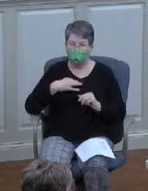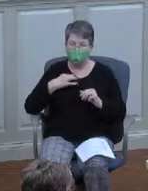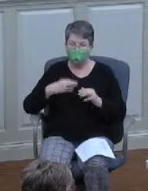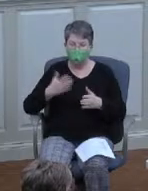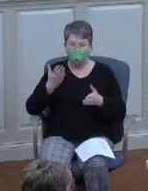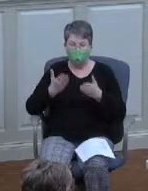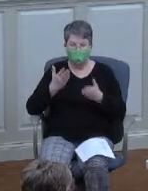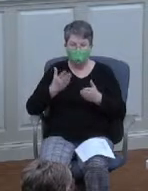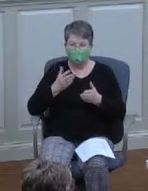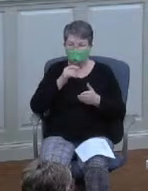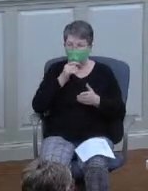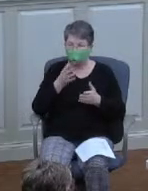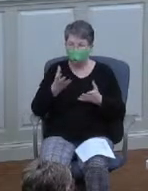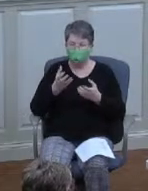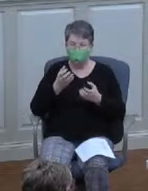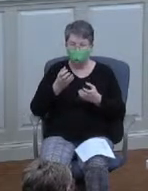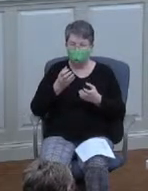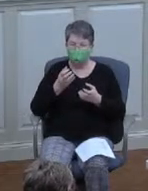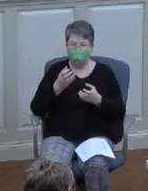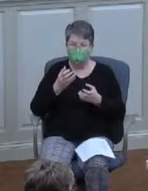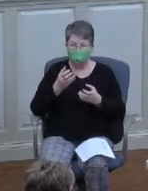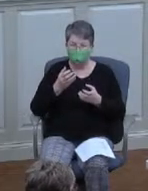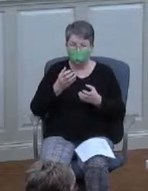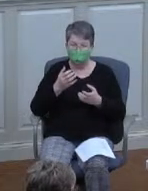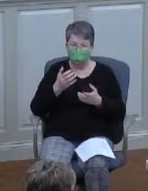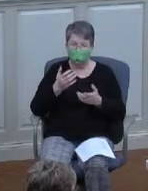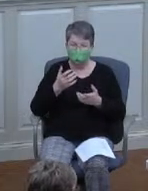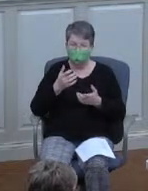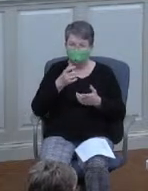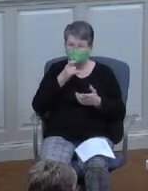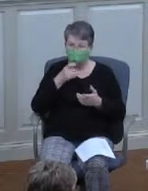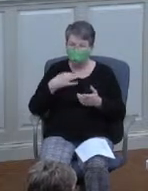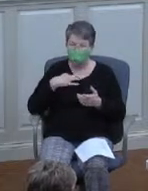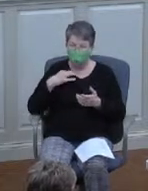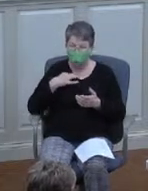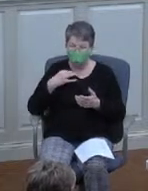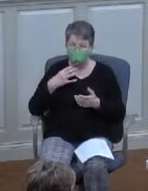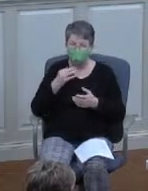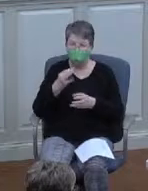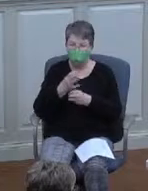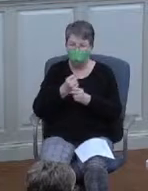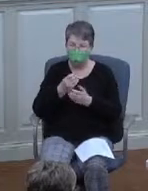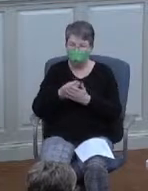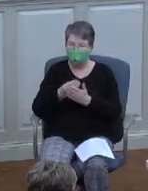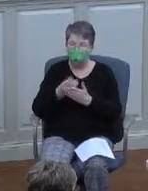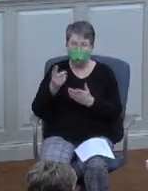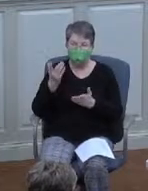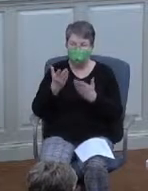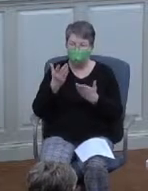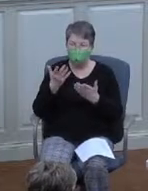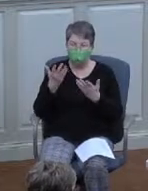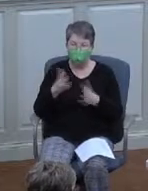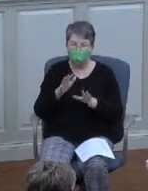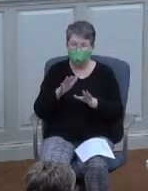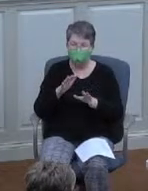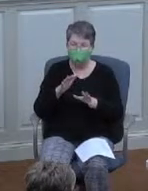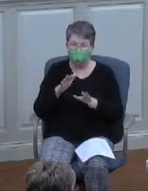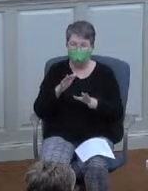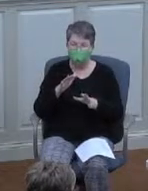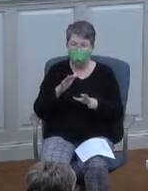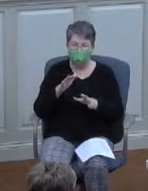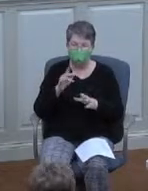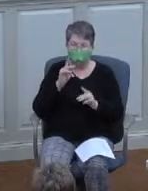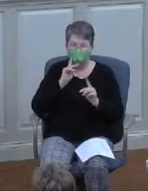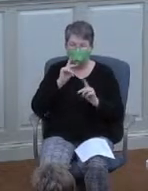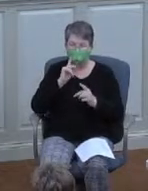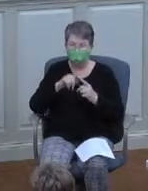or may not desire that to be, while it is public who applied and who received the funds, they may or may not desire to make that so That's